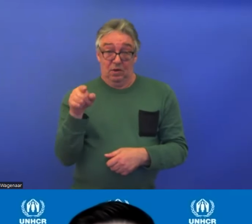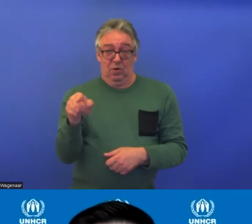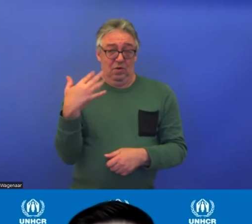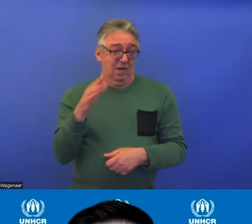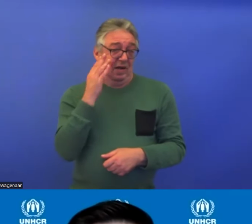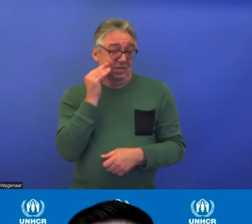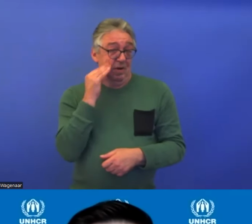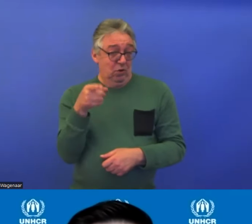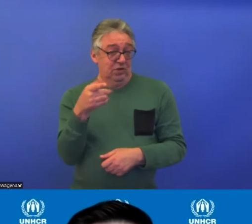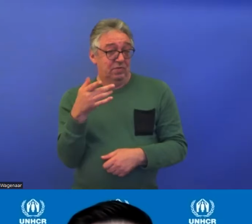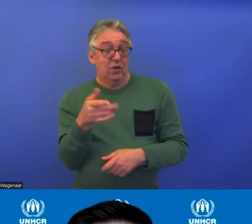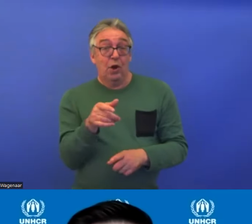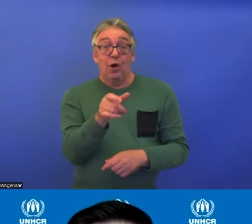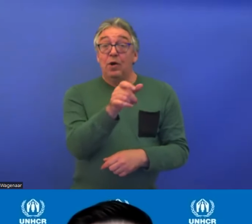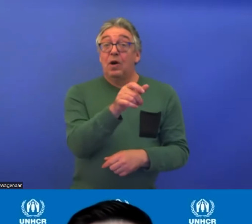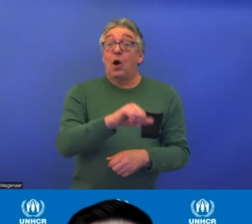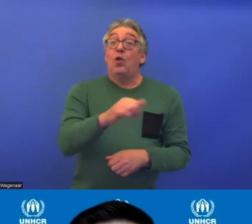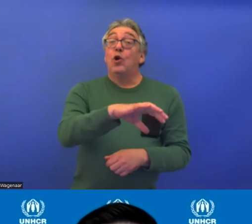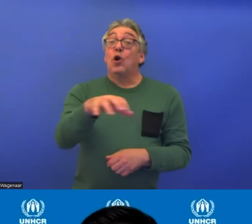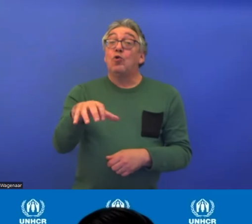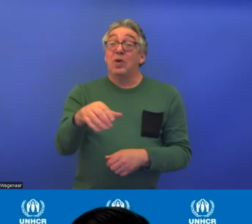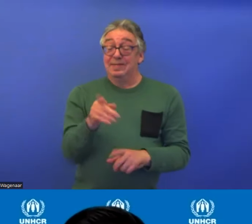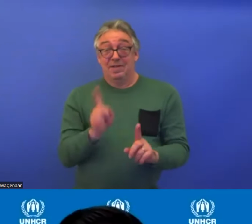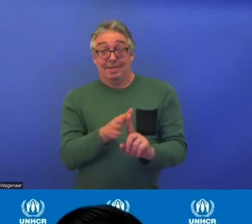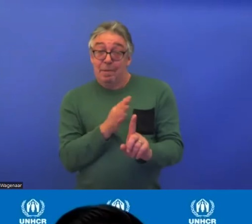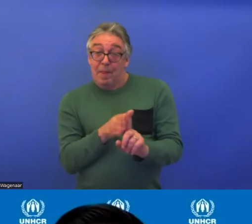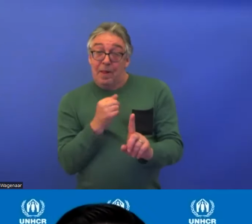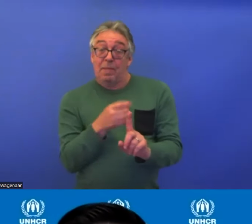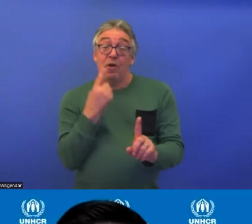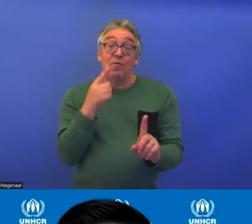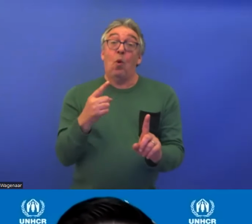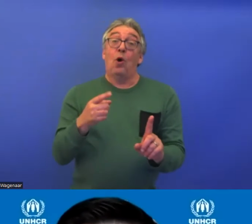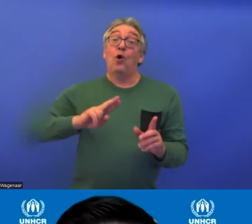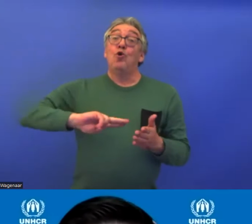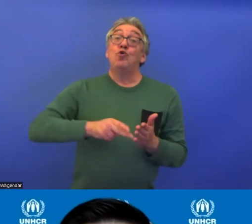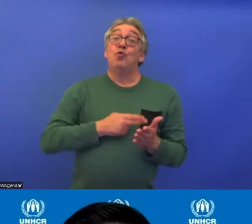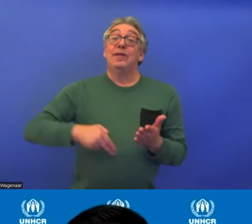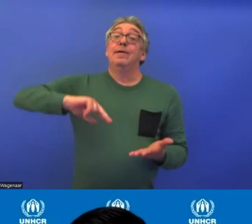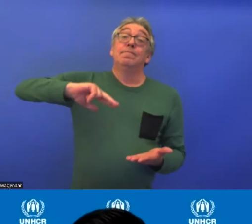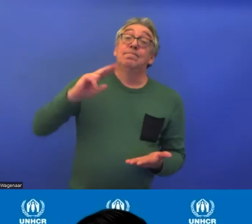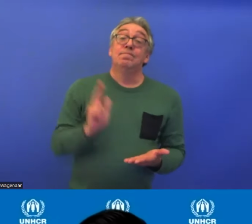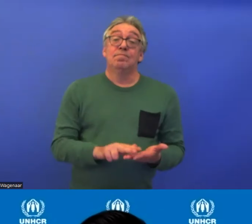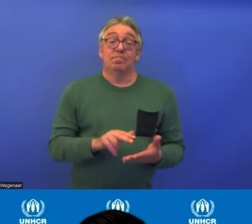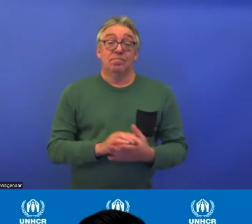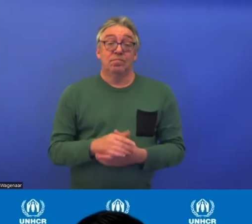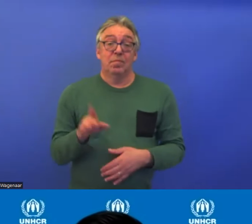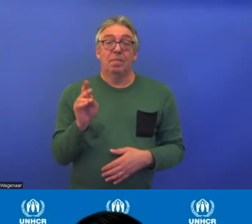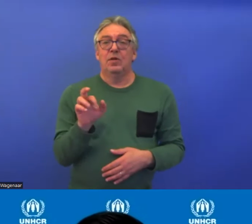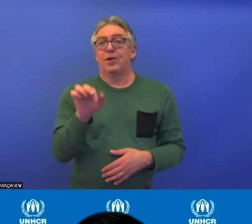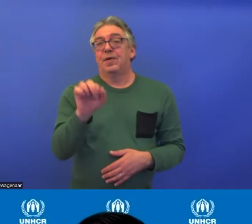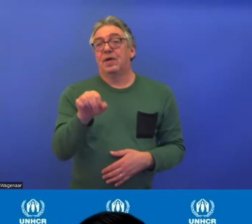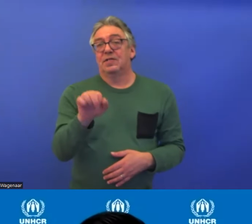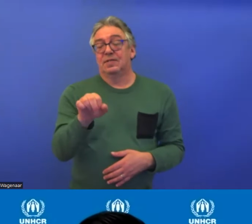sign other treaties, right? Yes, and I think it kind of goes also to the issue of the